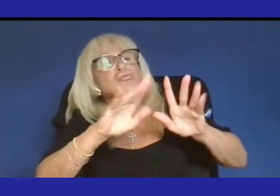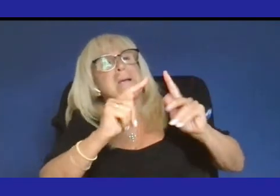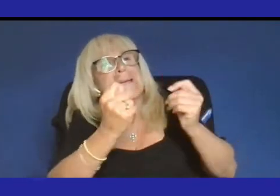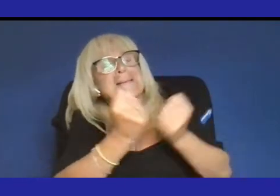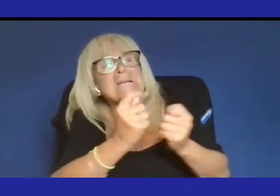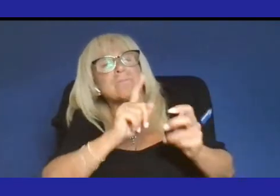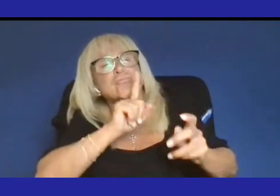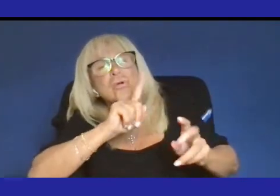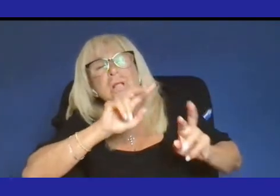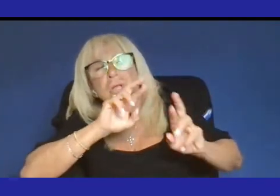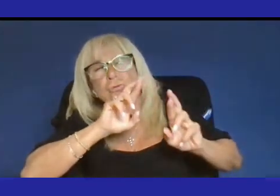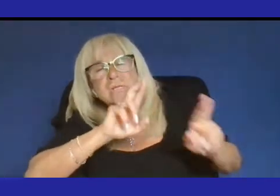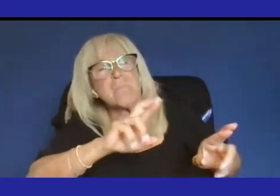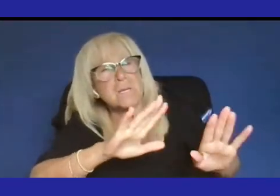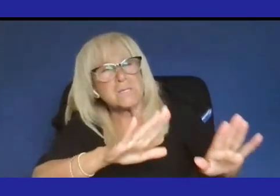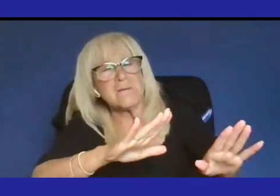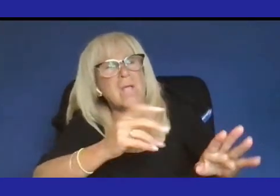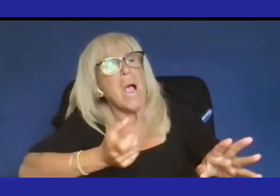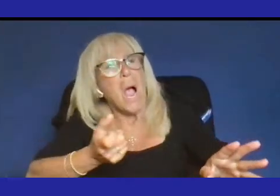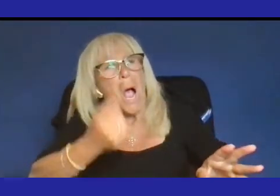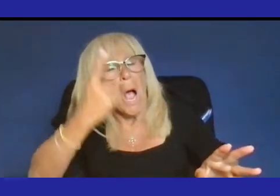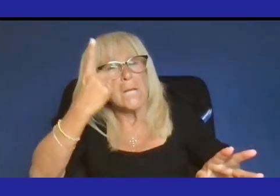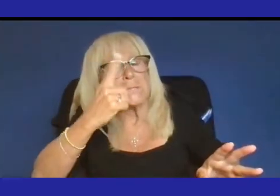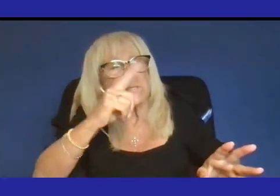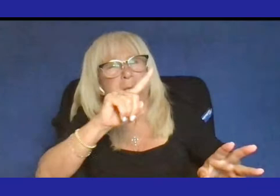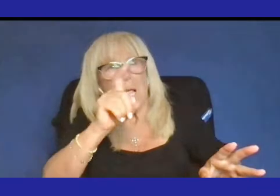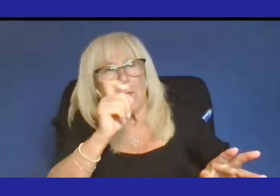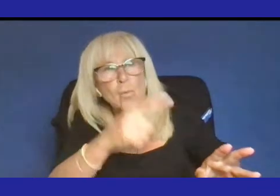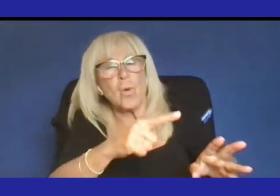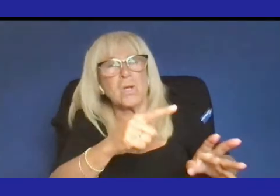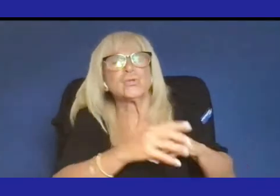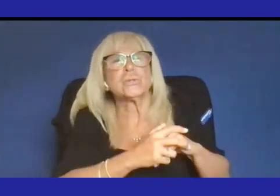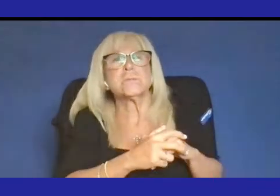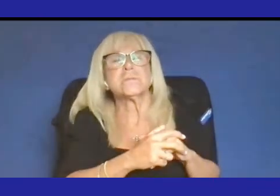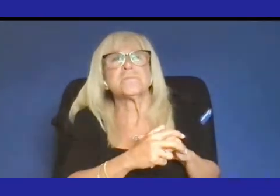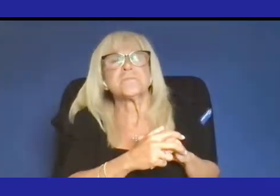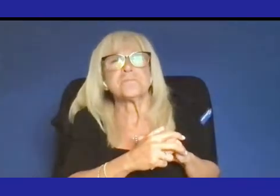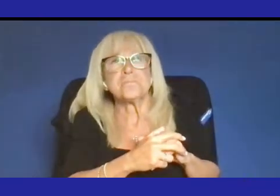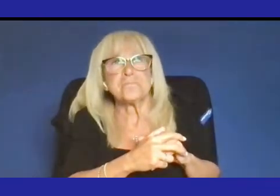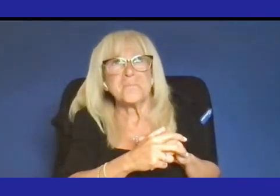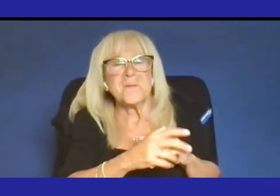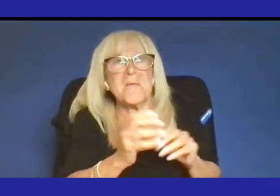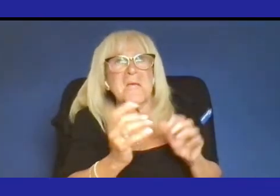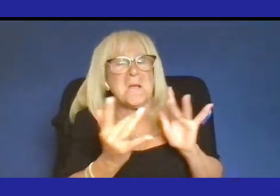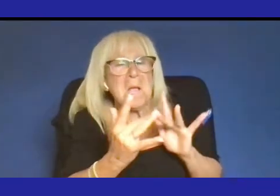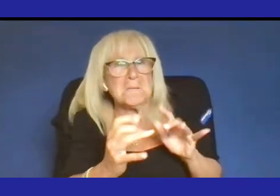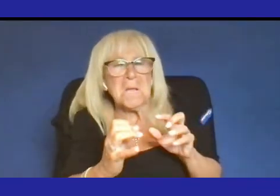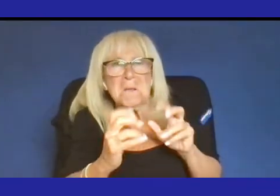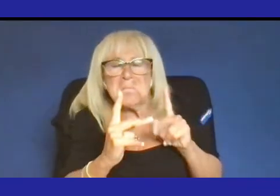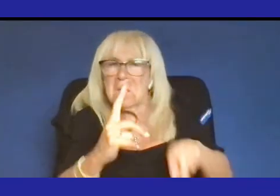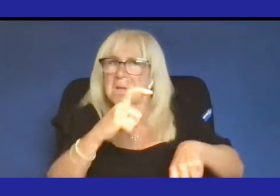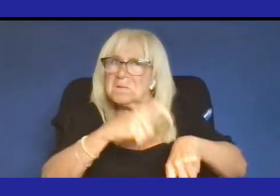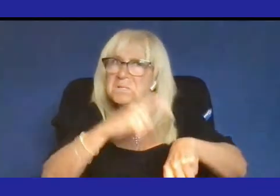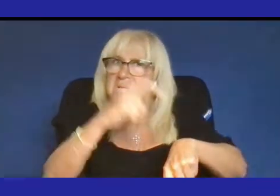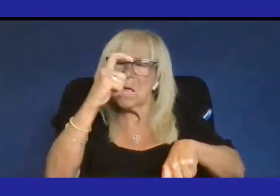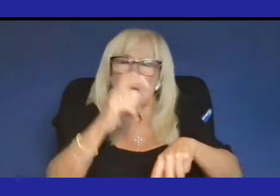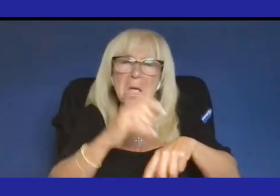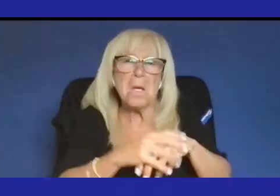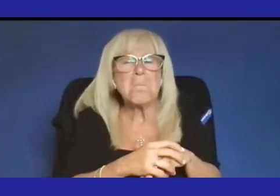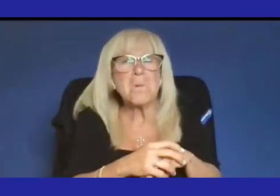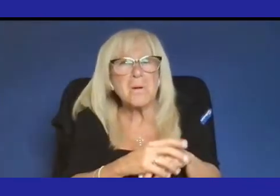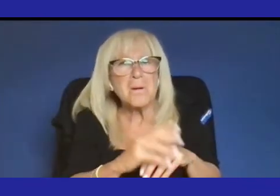They understand the questions, and they get back to you in a timely fashion, and they